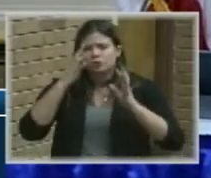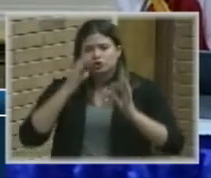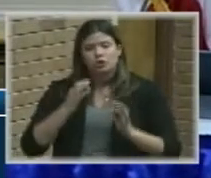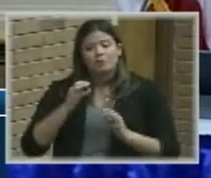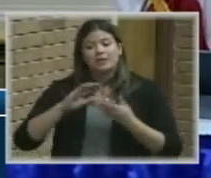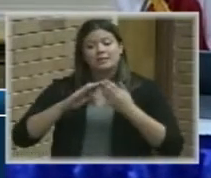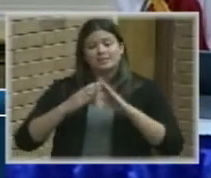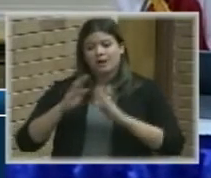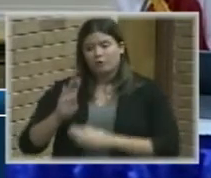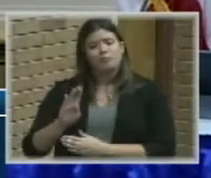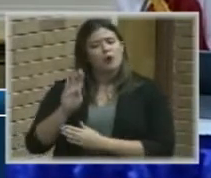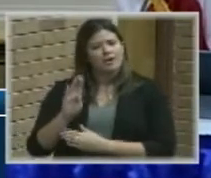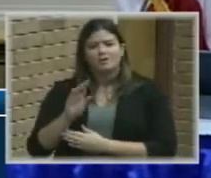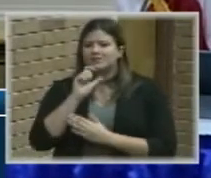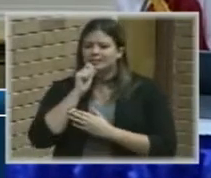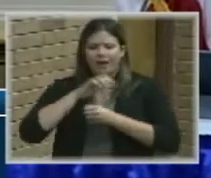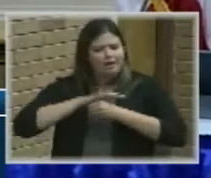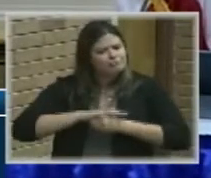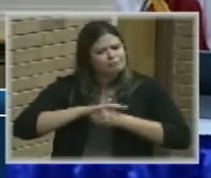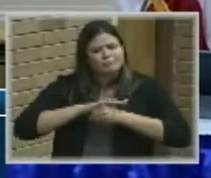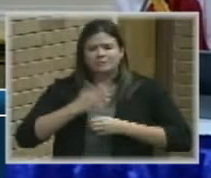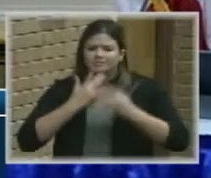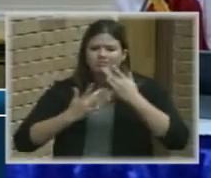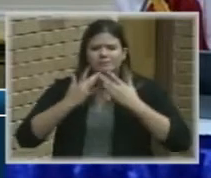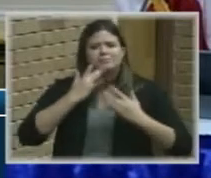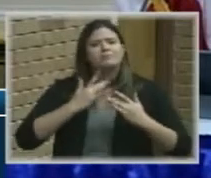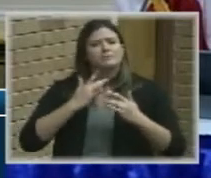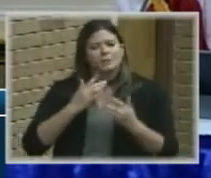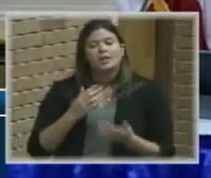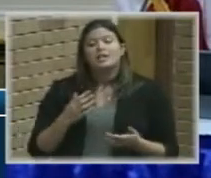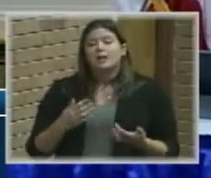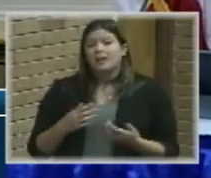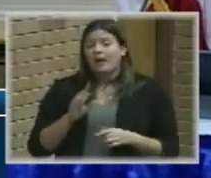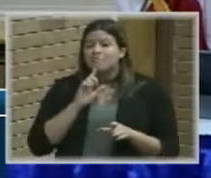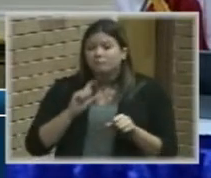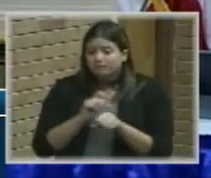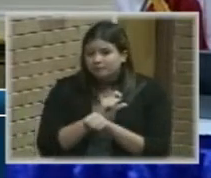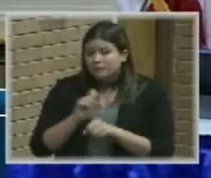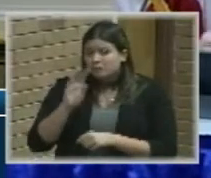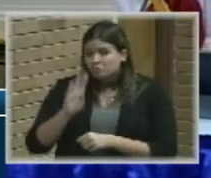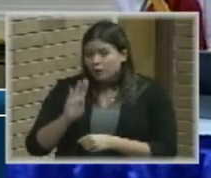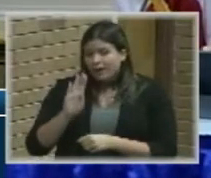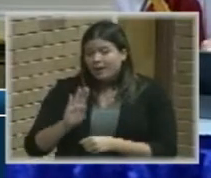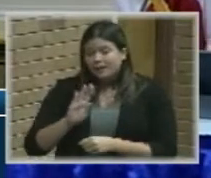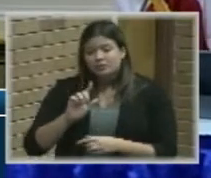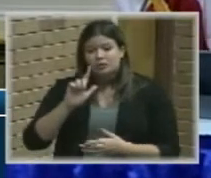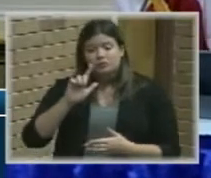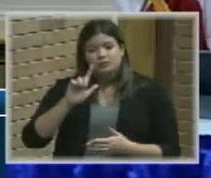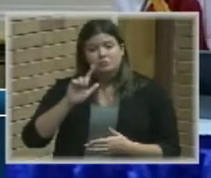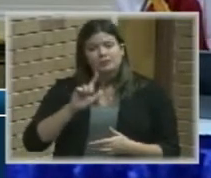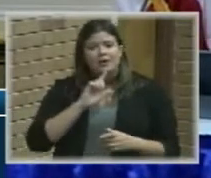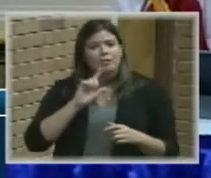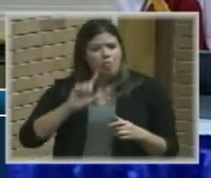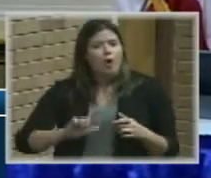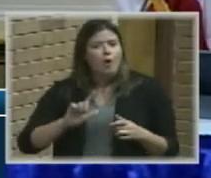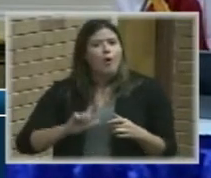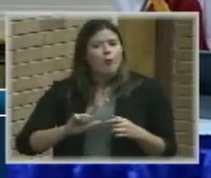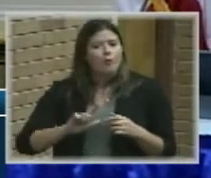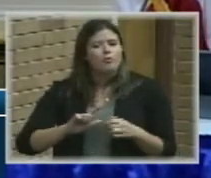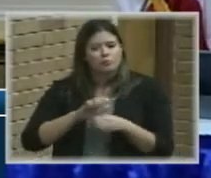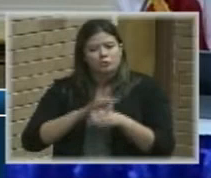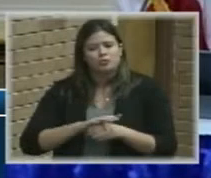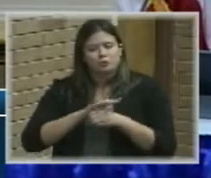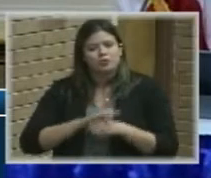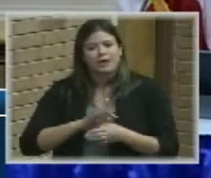is not under fiscal stress, and in fact has almost as low a fiscal stress score as